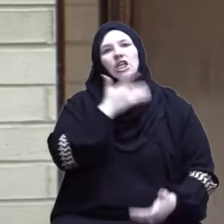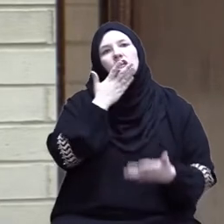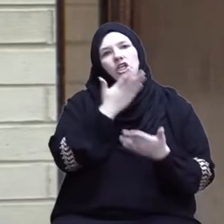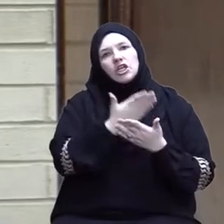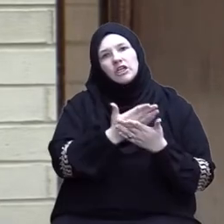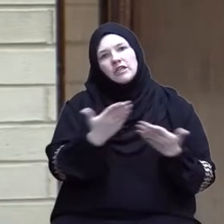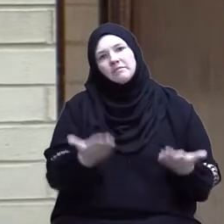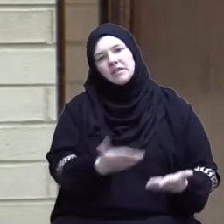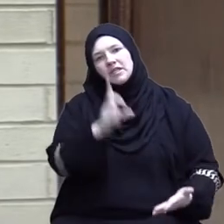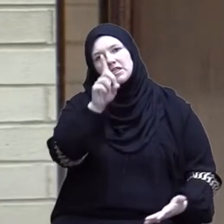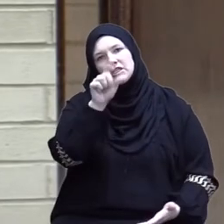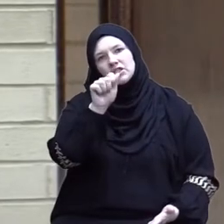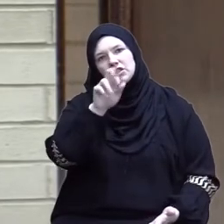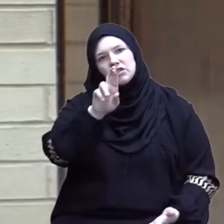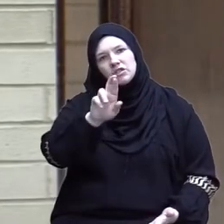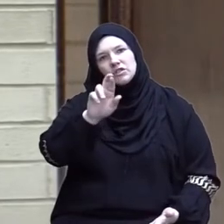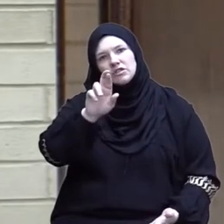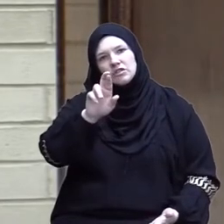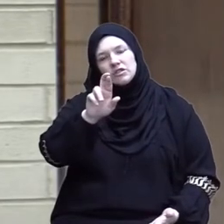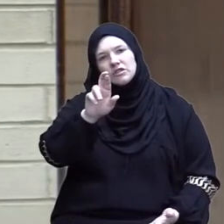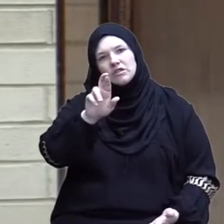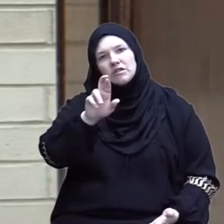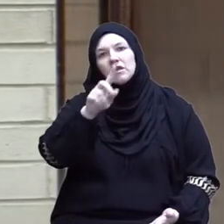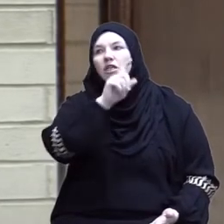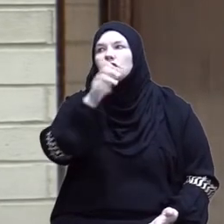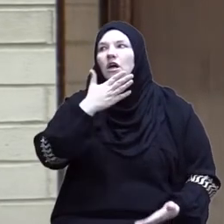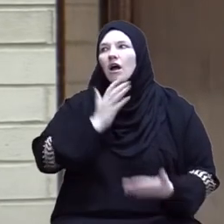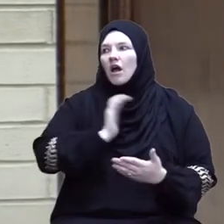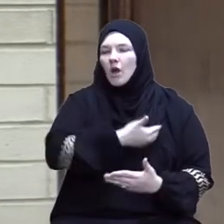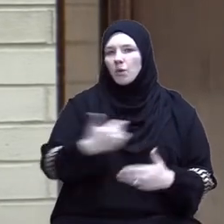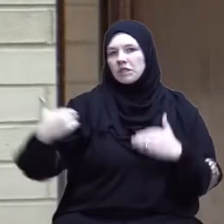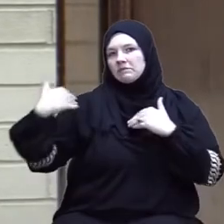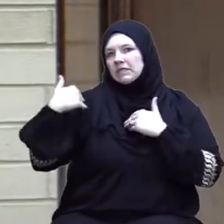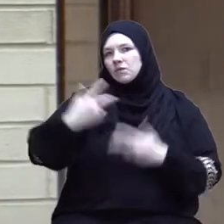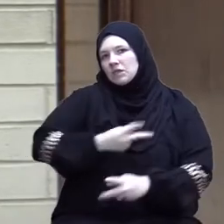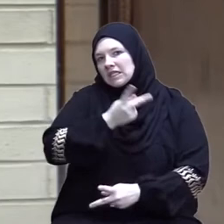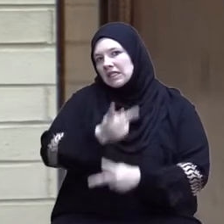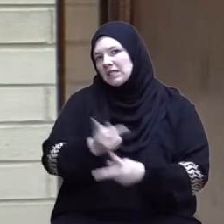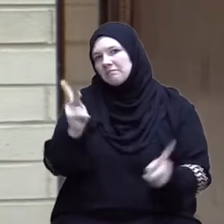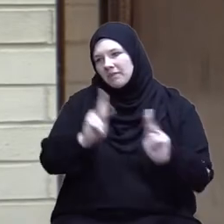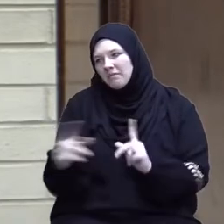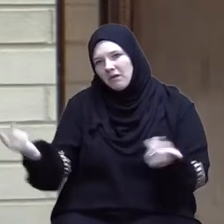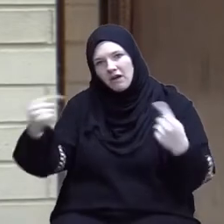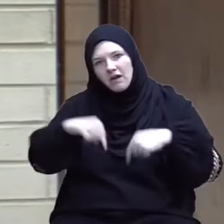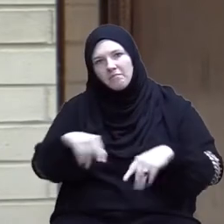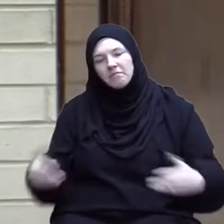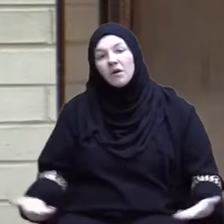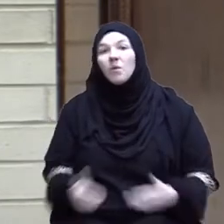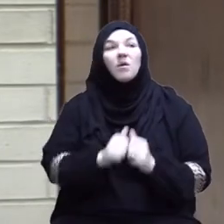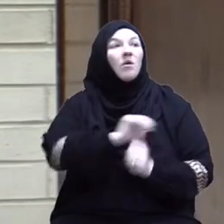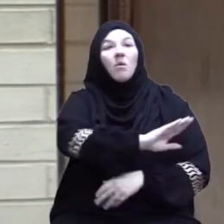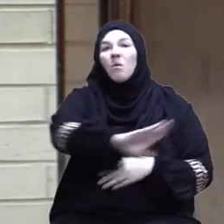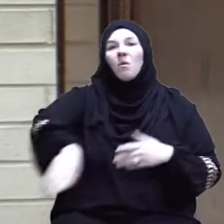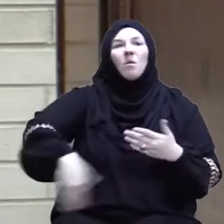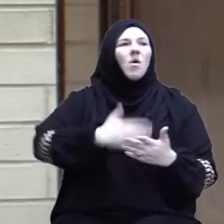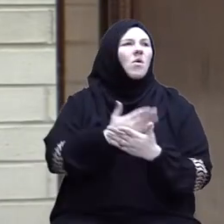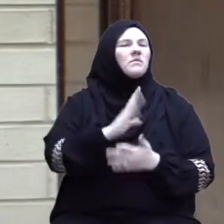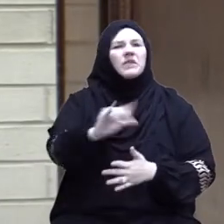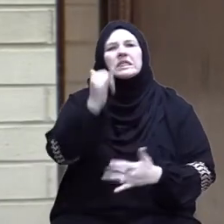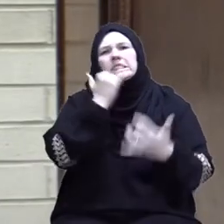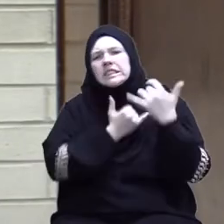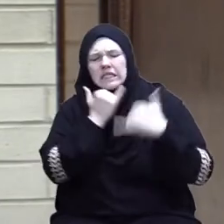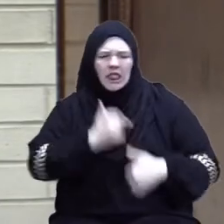at Dar al-Hijrah. It is our responsibility to keep people coming with all of their